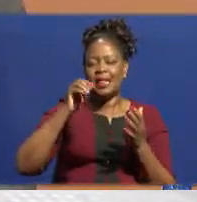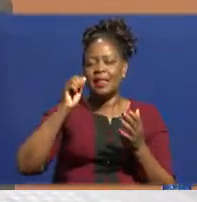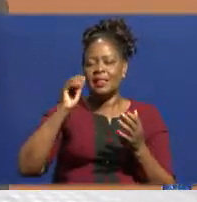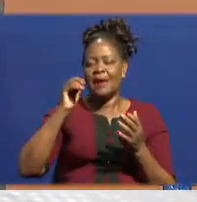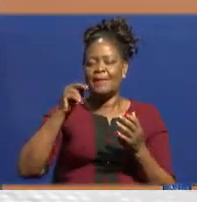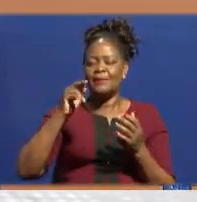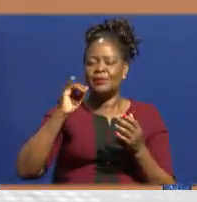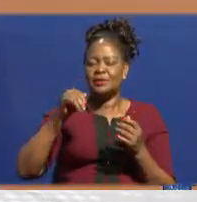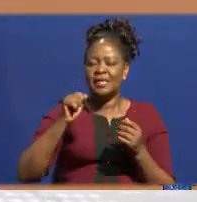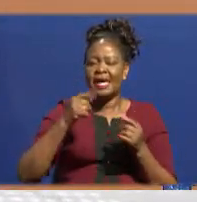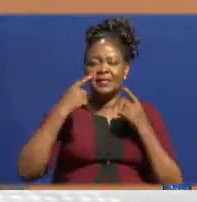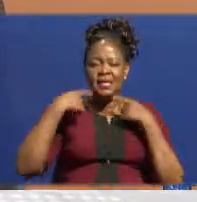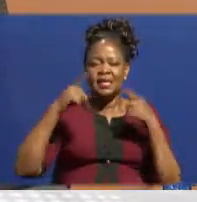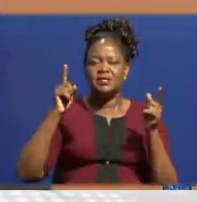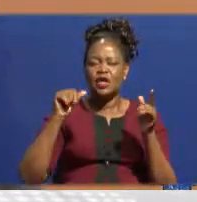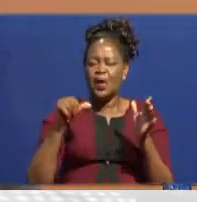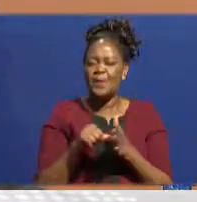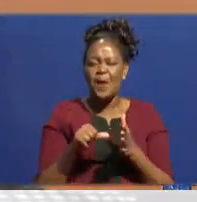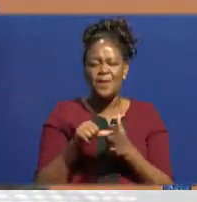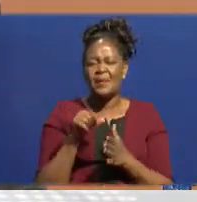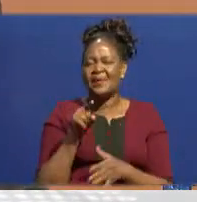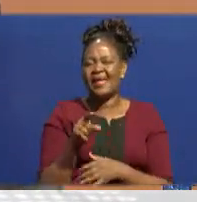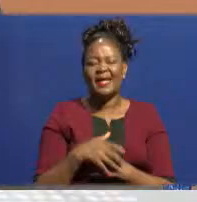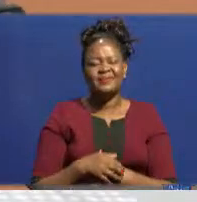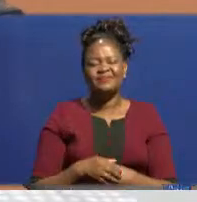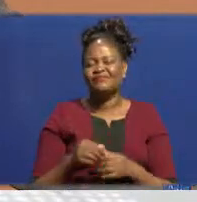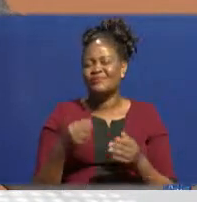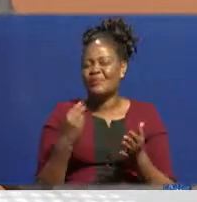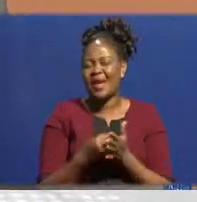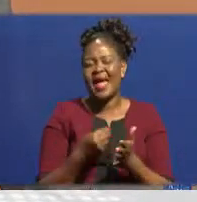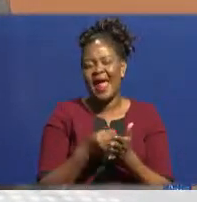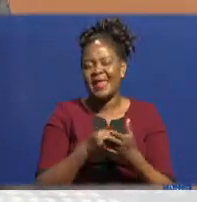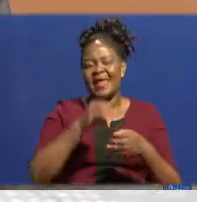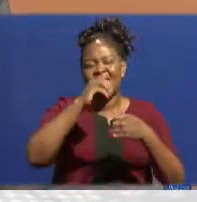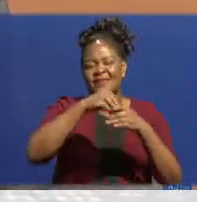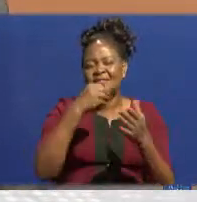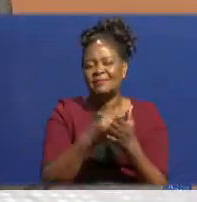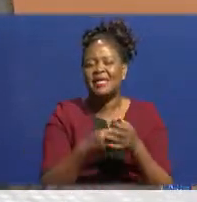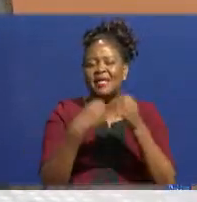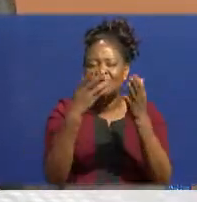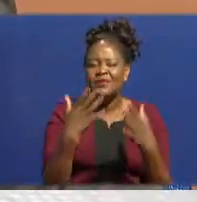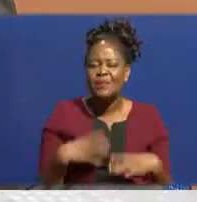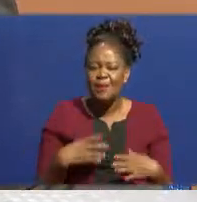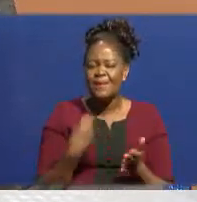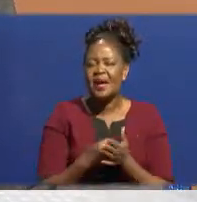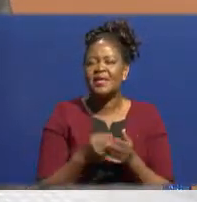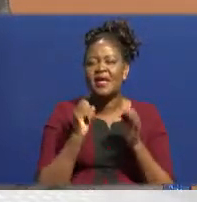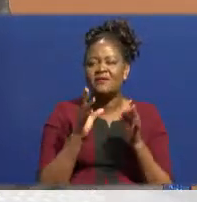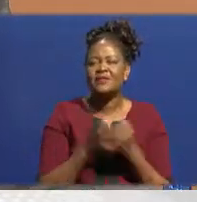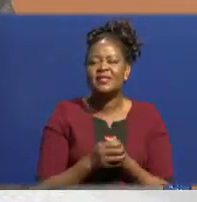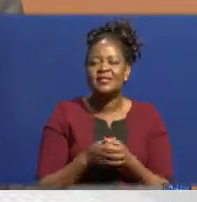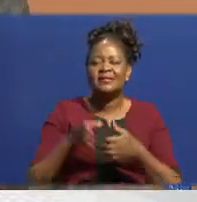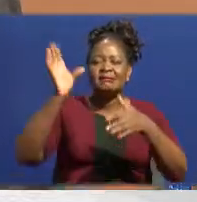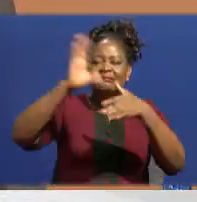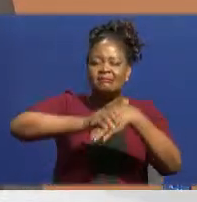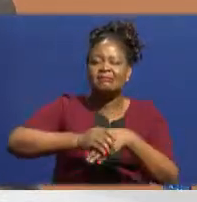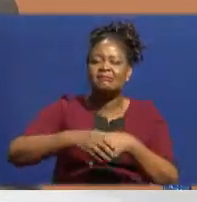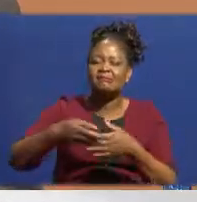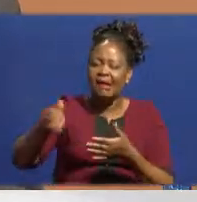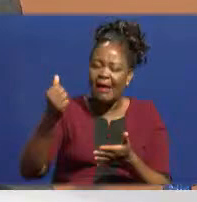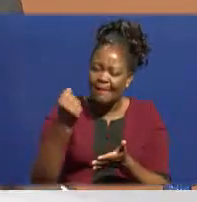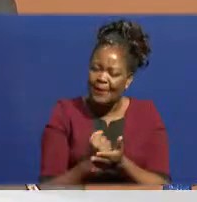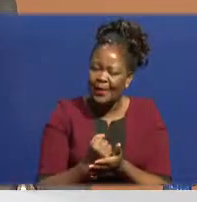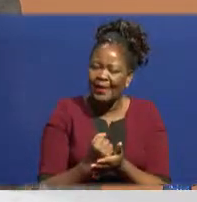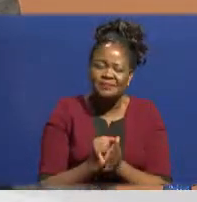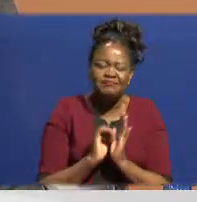health. The problem here, Troy, is nothing. It's money. Put money and give these guys money. If the interns employ them, it's just